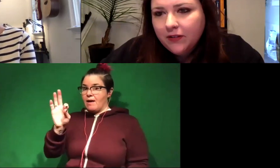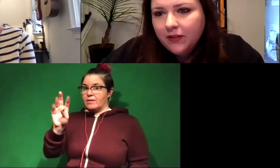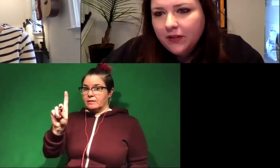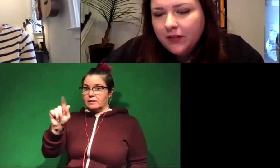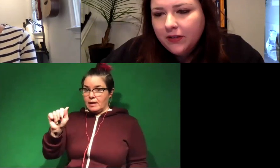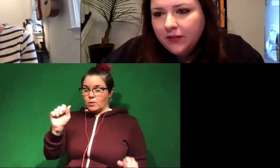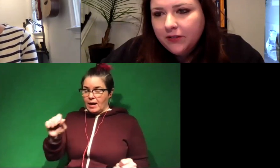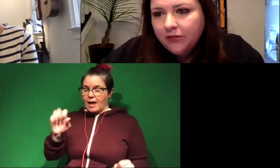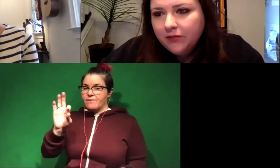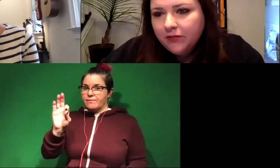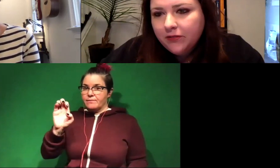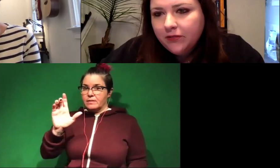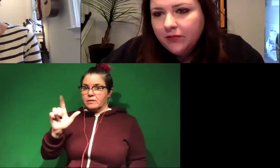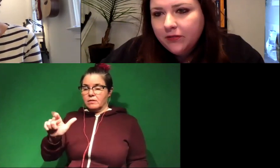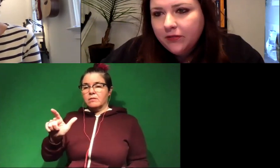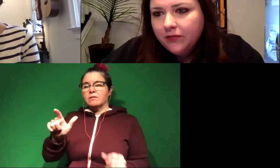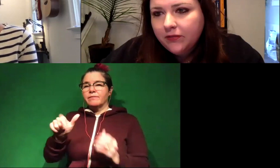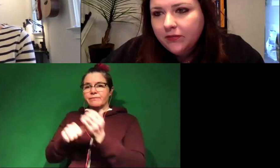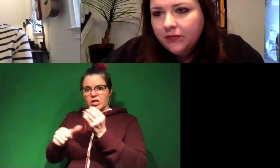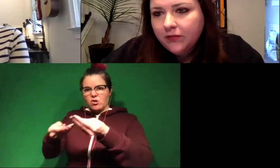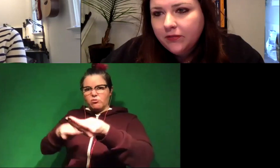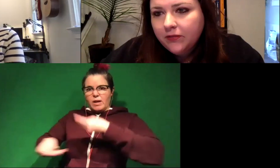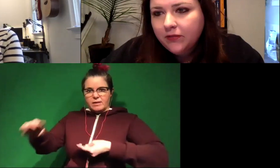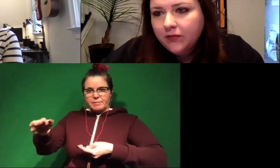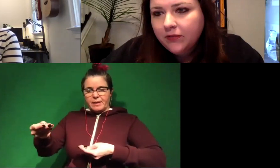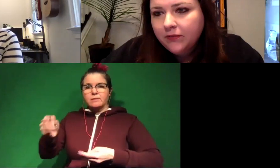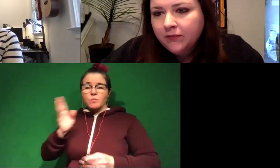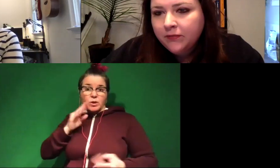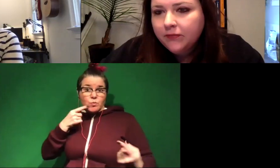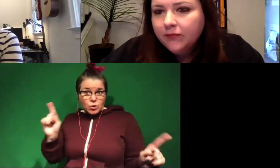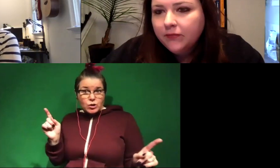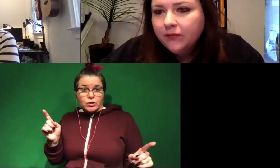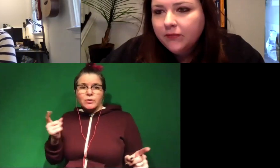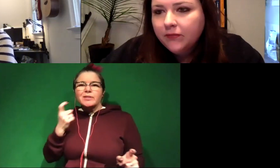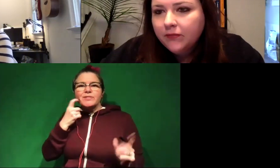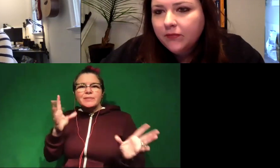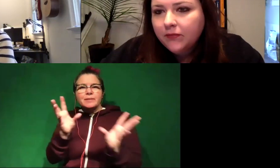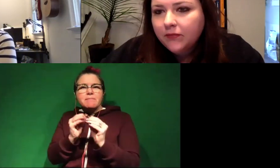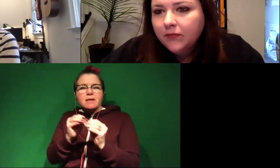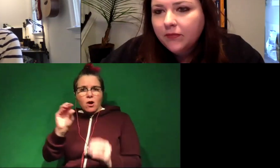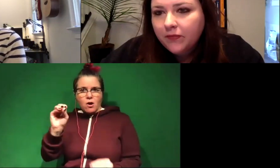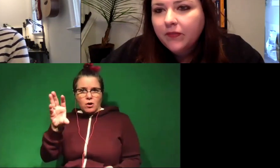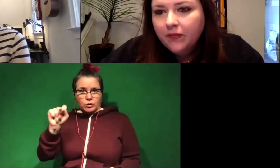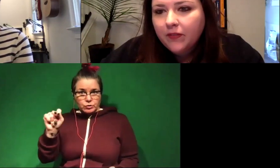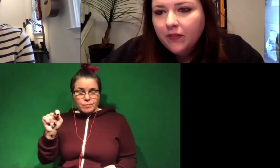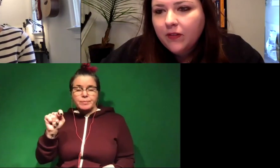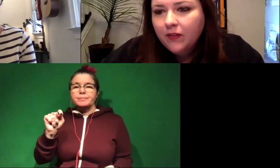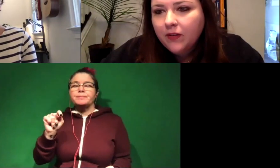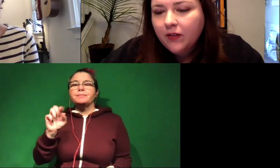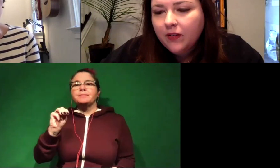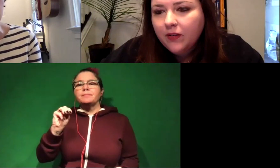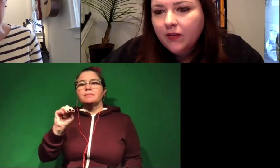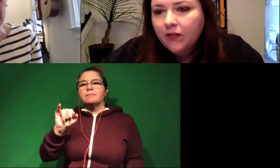can have a fecal transplant and it actually will work. So I just came back from a meeting in October, and it was